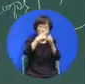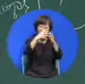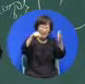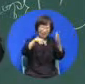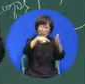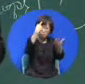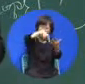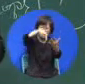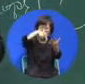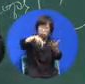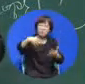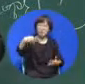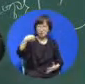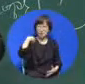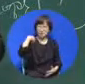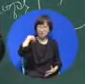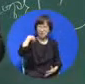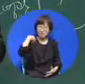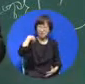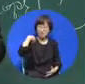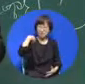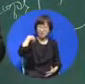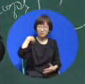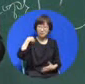Byung-hee, he's in charge of our education part.